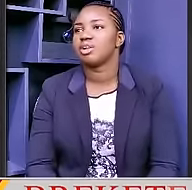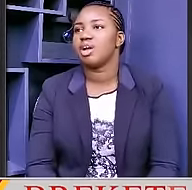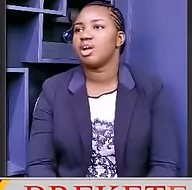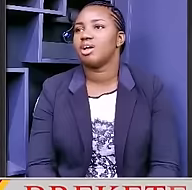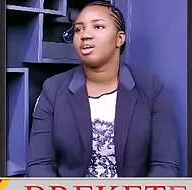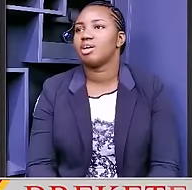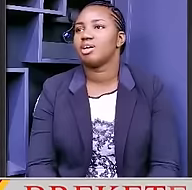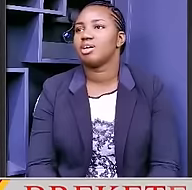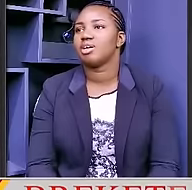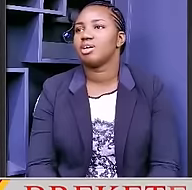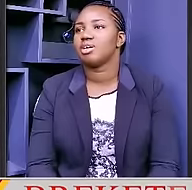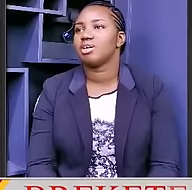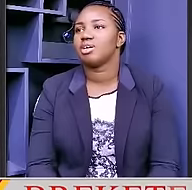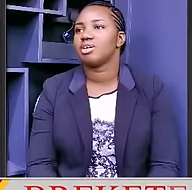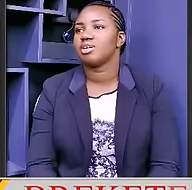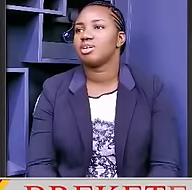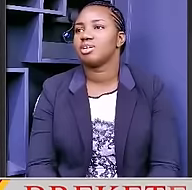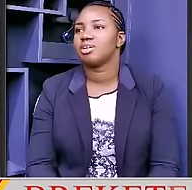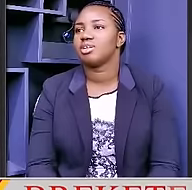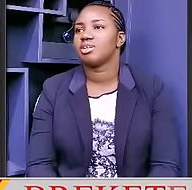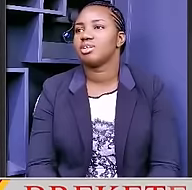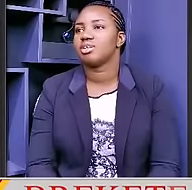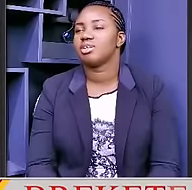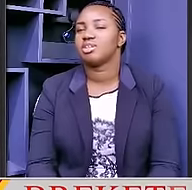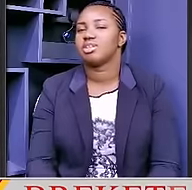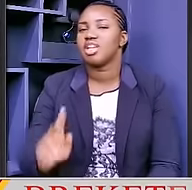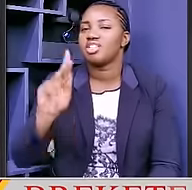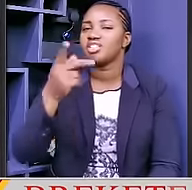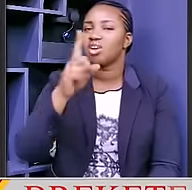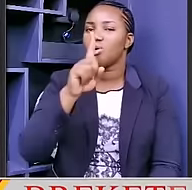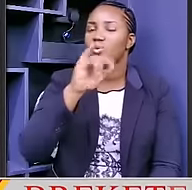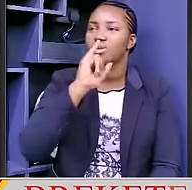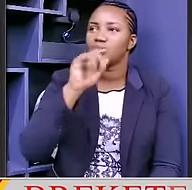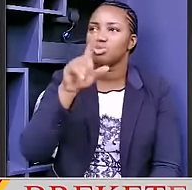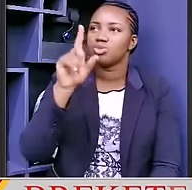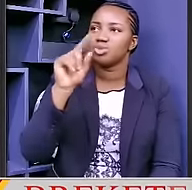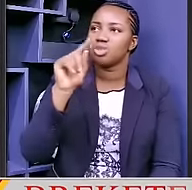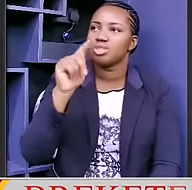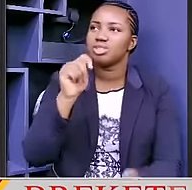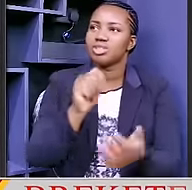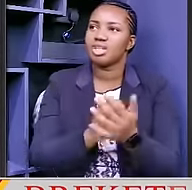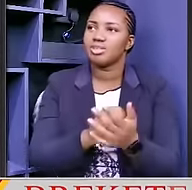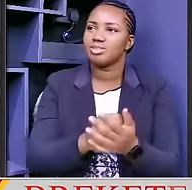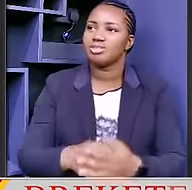15,000. Okay. This one, like how much? This one at 20,000, sir. This one? Yes, sir.